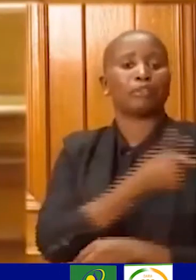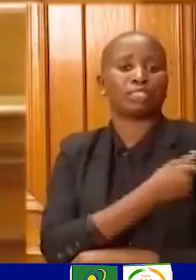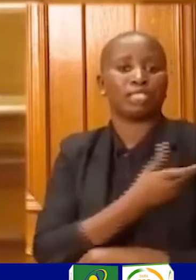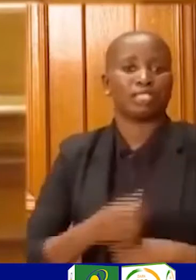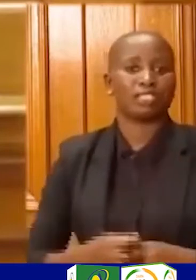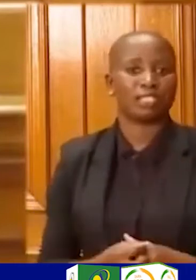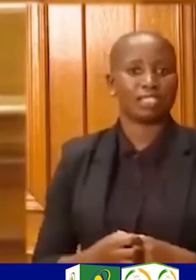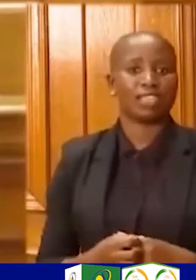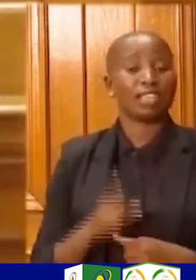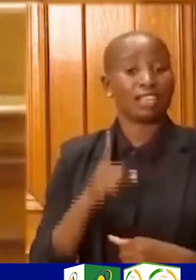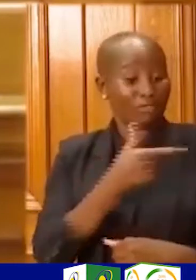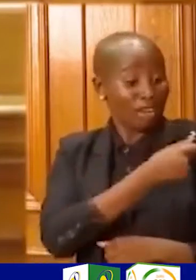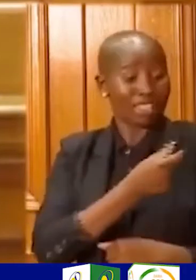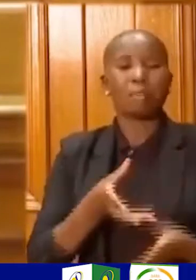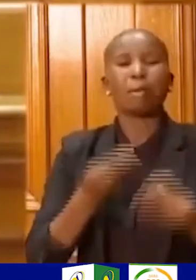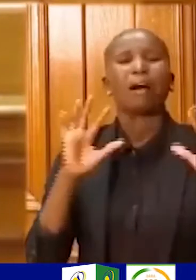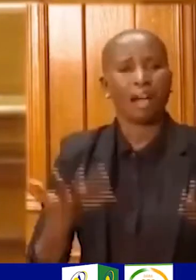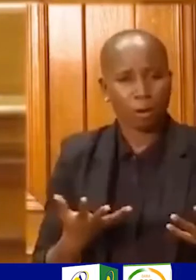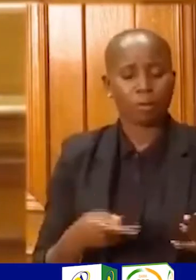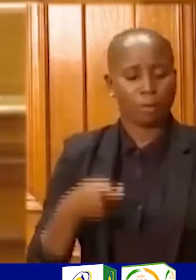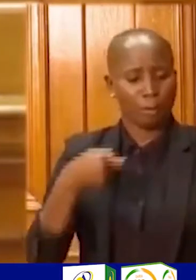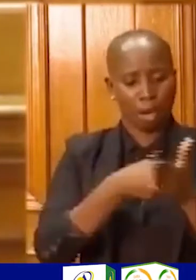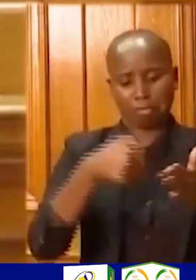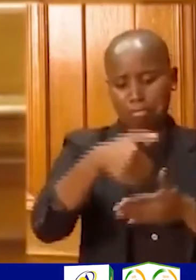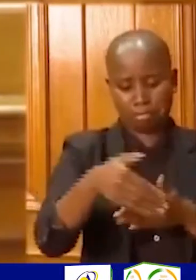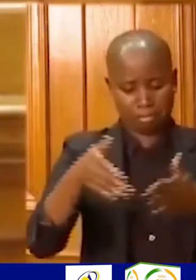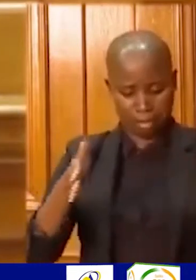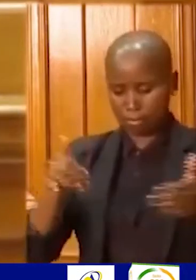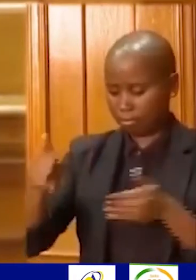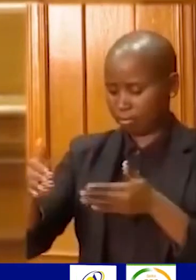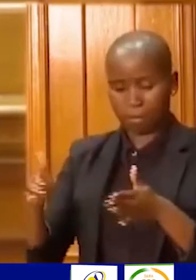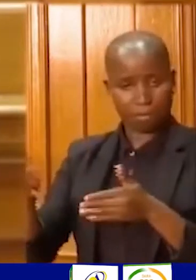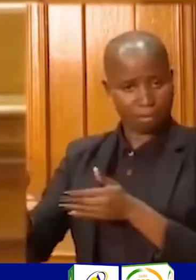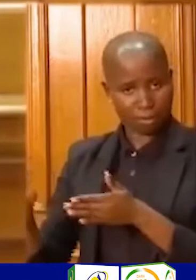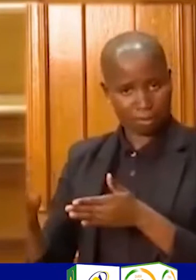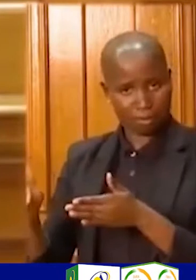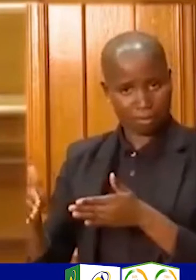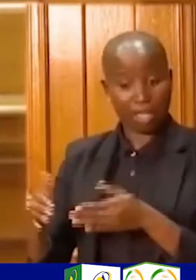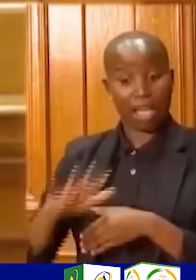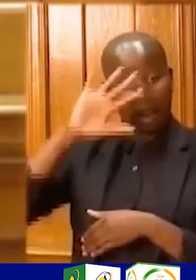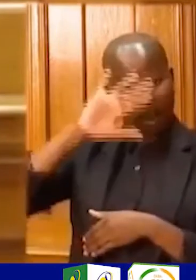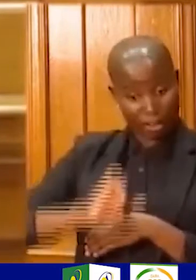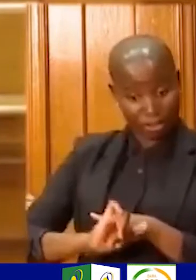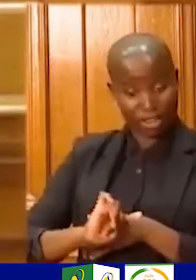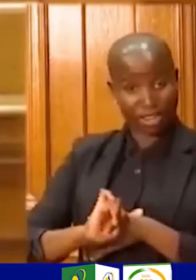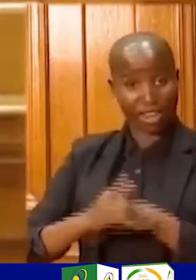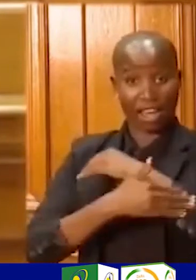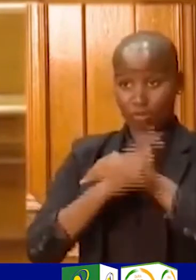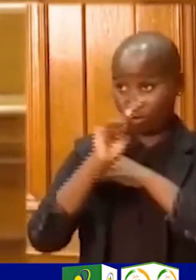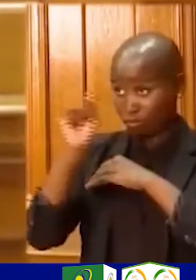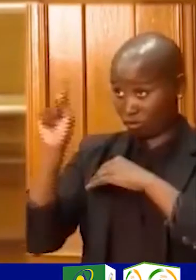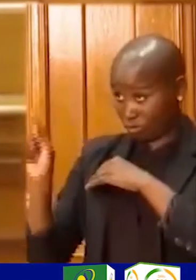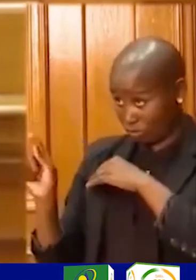These will be purchased in bulk, and African countries will be able to order vaccine